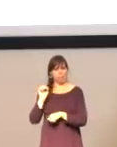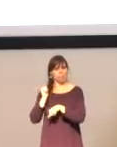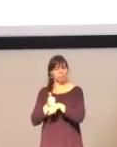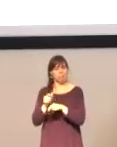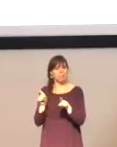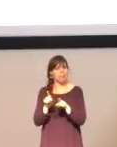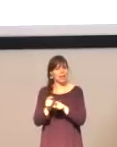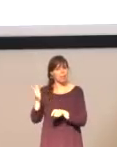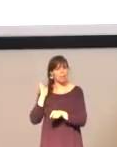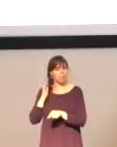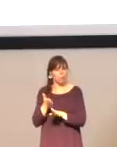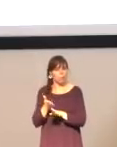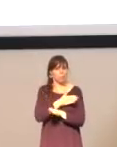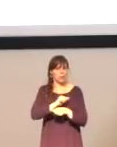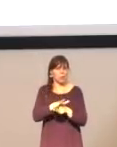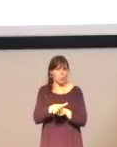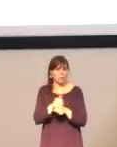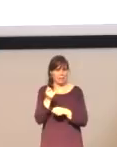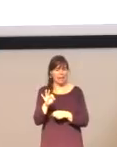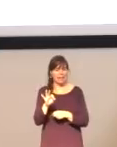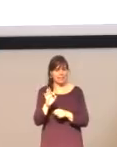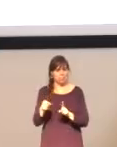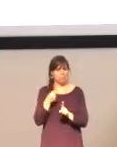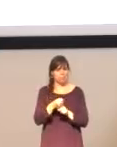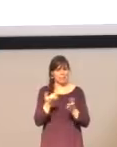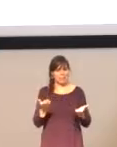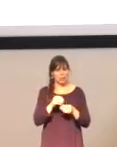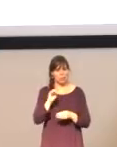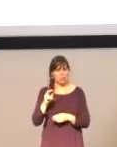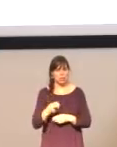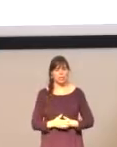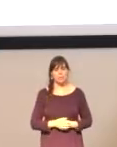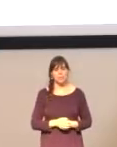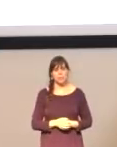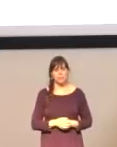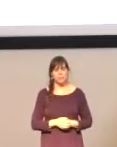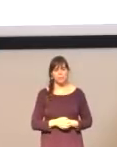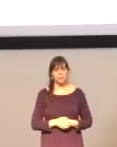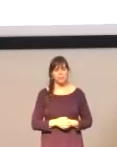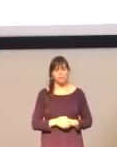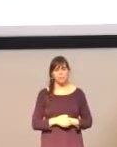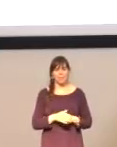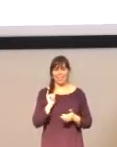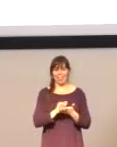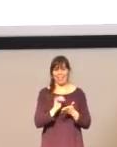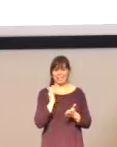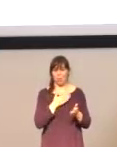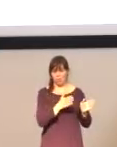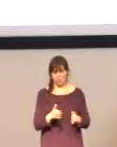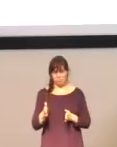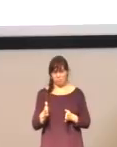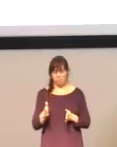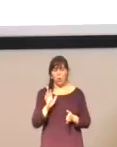were before COVID-19 hit the state of Michigan. So this is our strategy. It